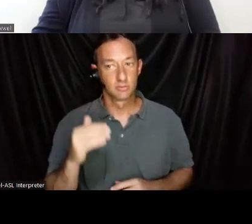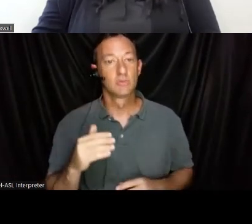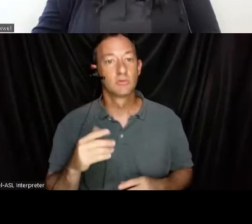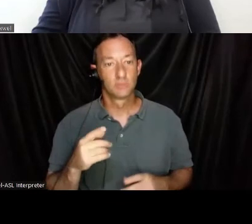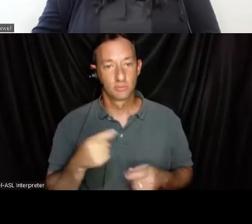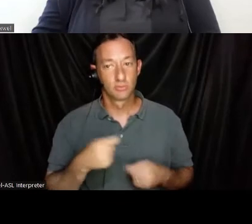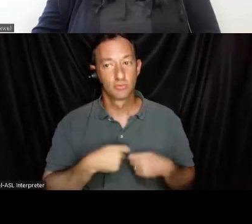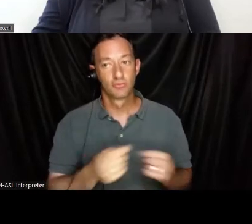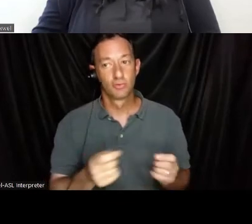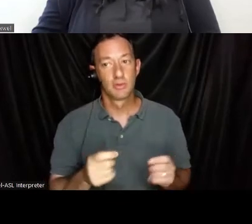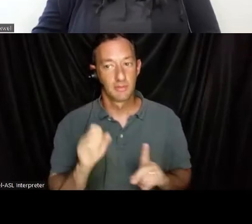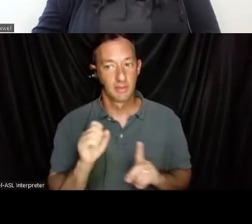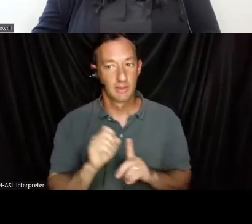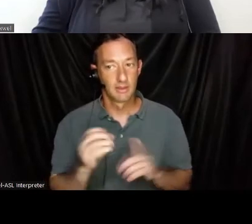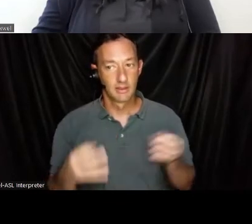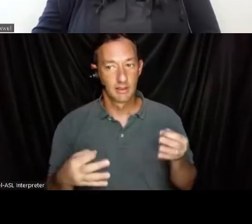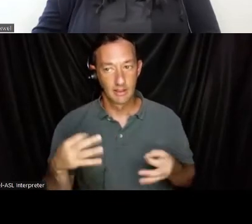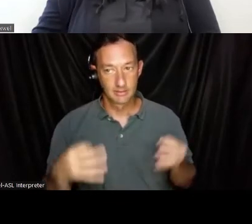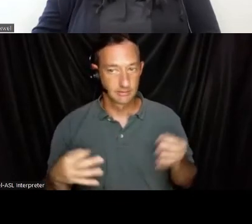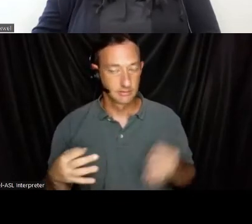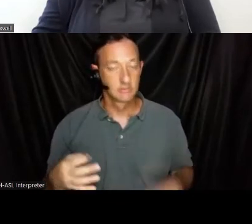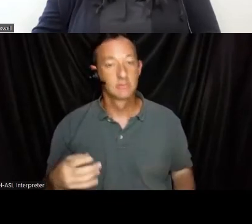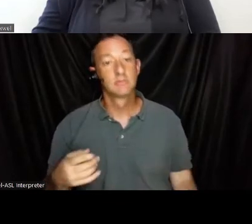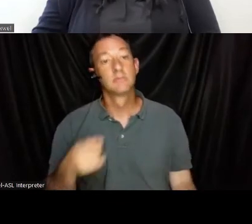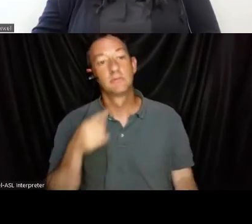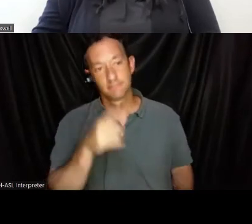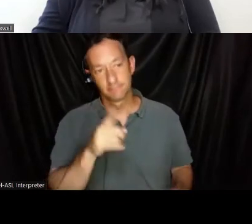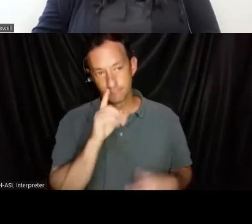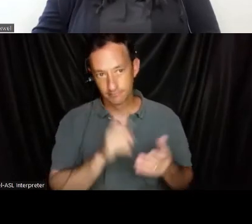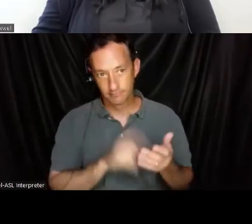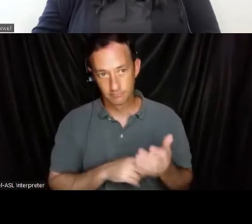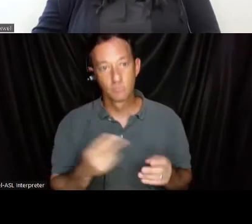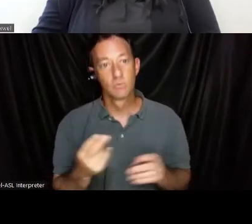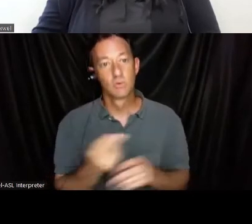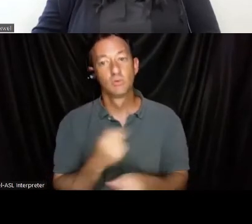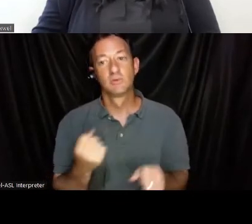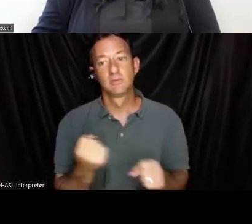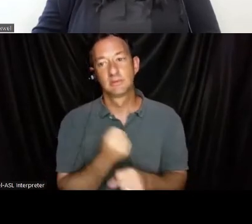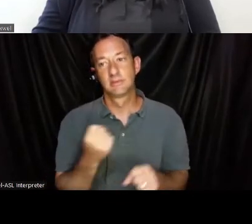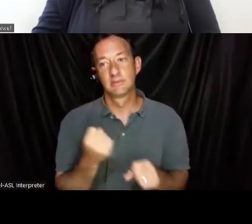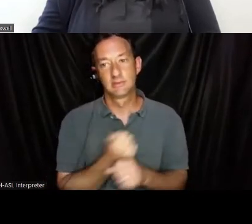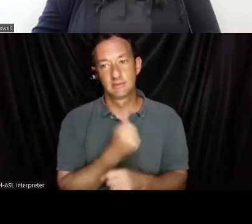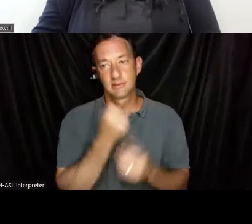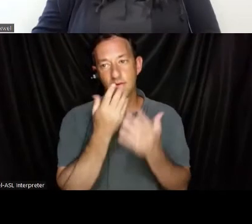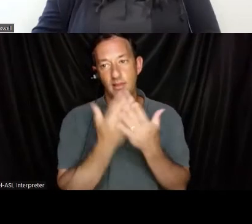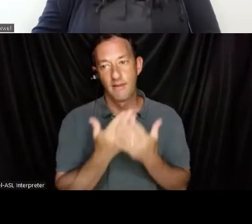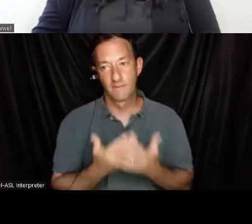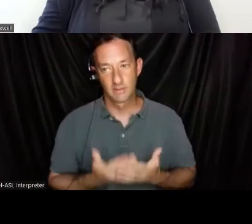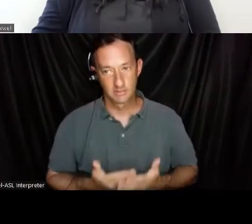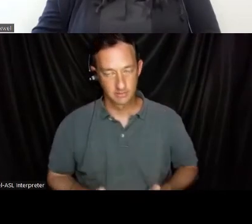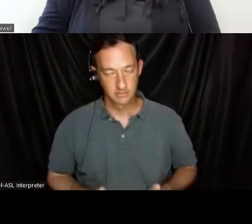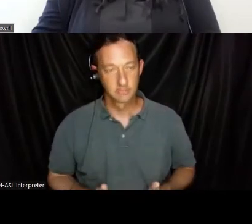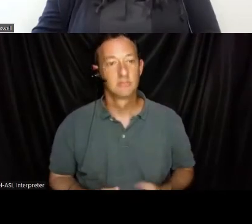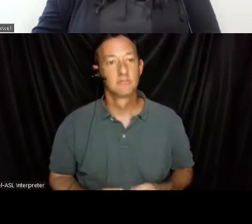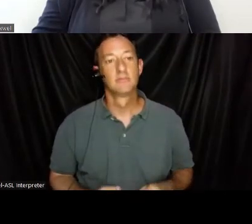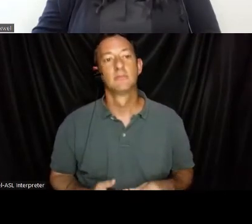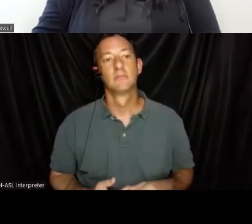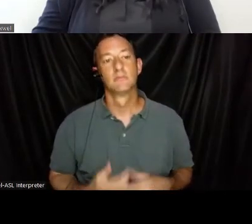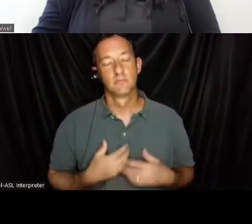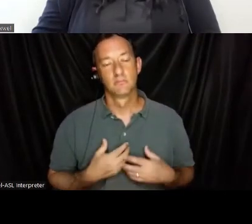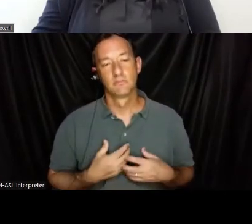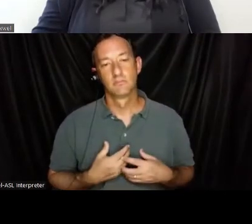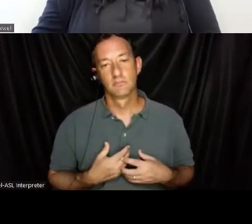also this is a place where we see the use of statistical evidence. And so I wanted to just